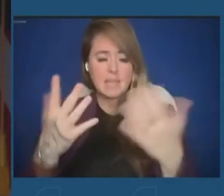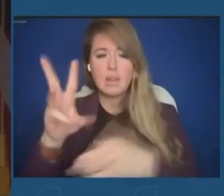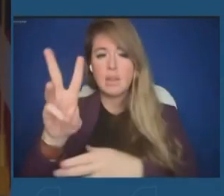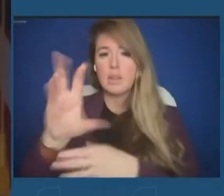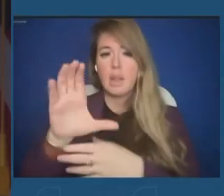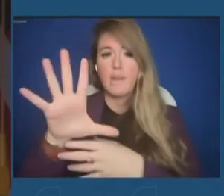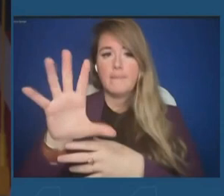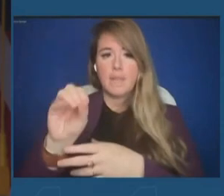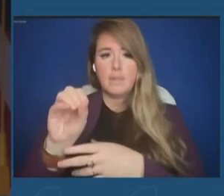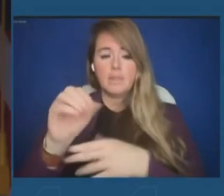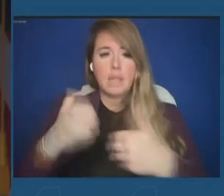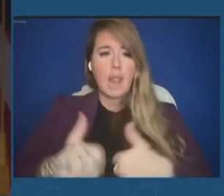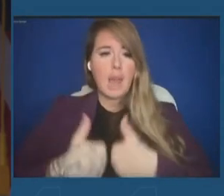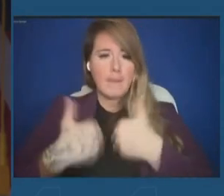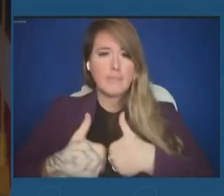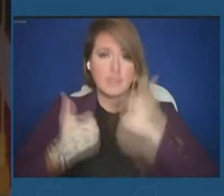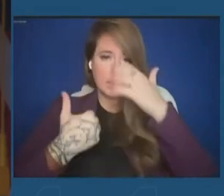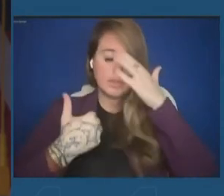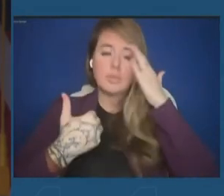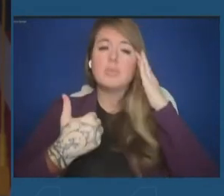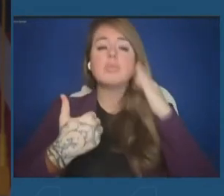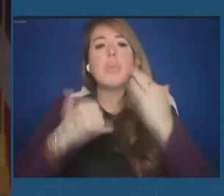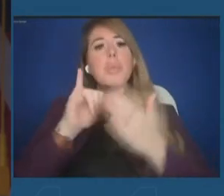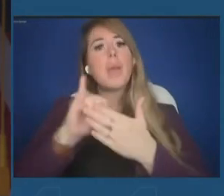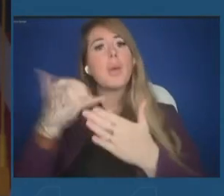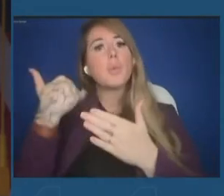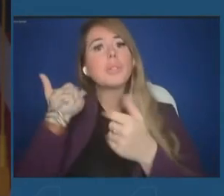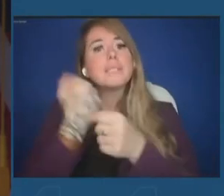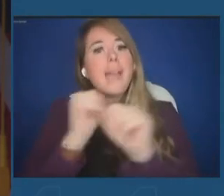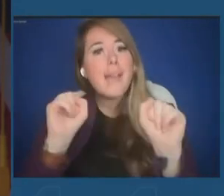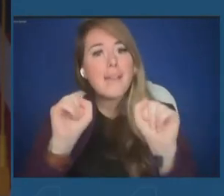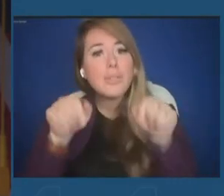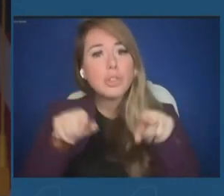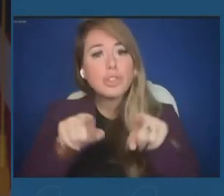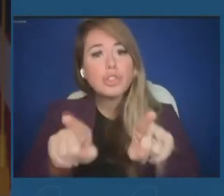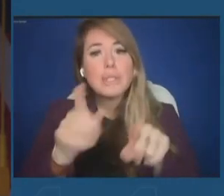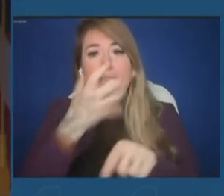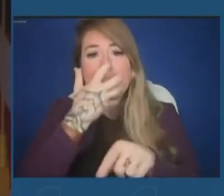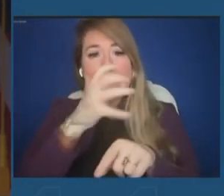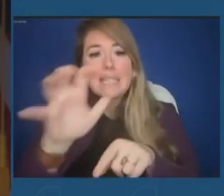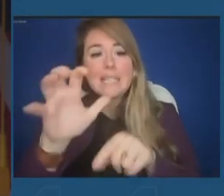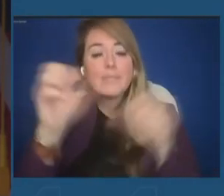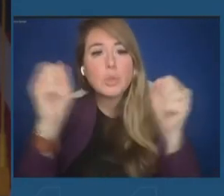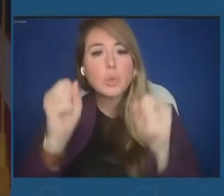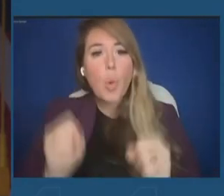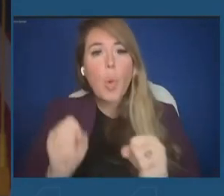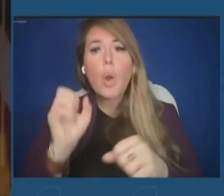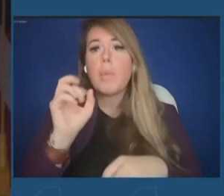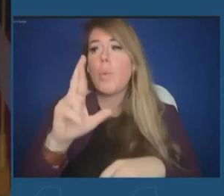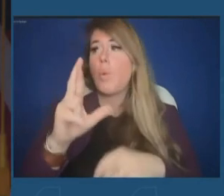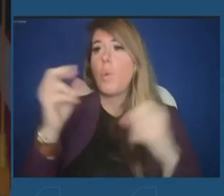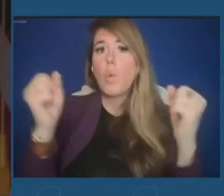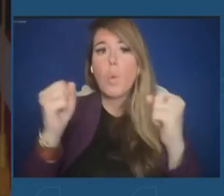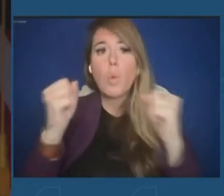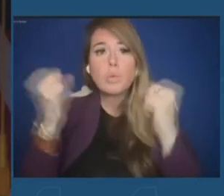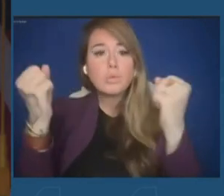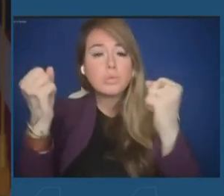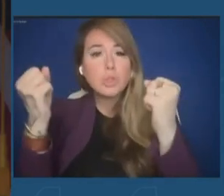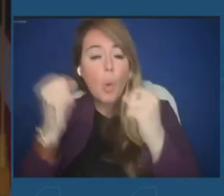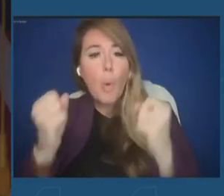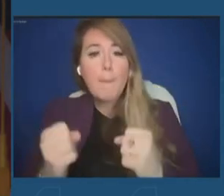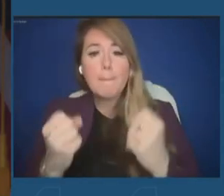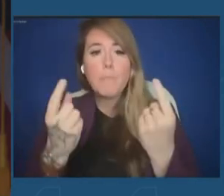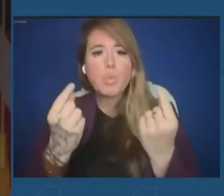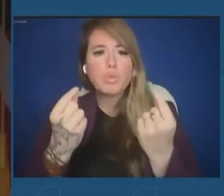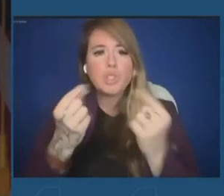650 lives that were saved during the heat of the storm or the cold of the storm by just the